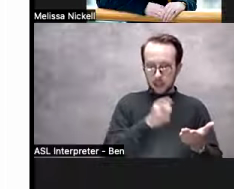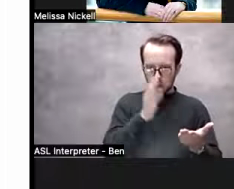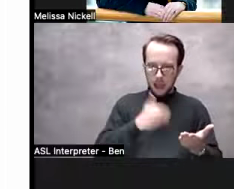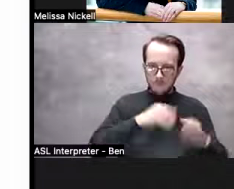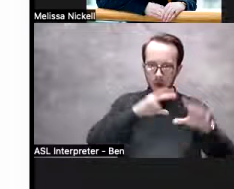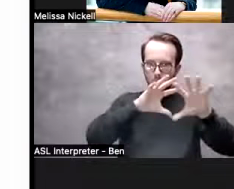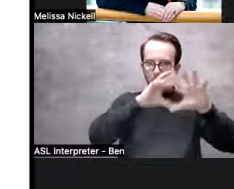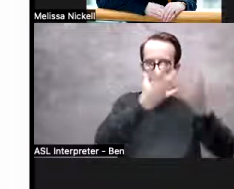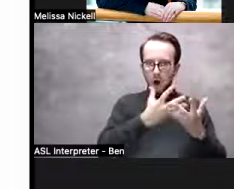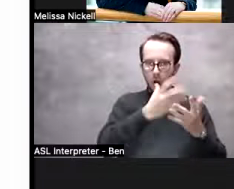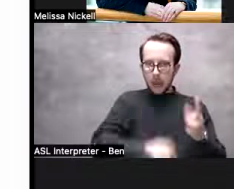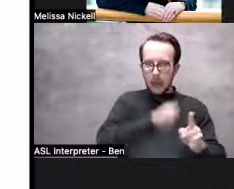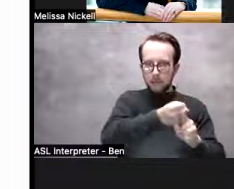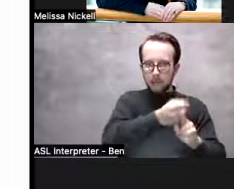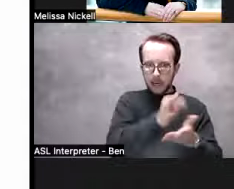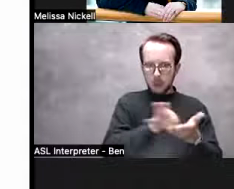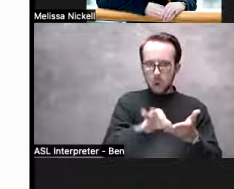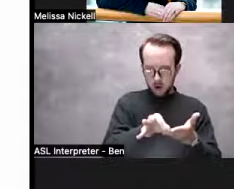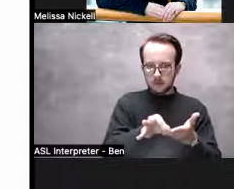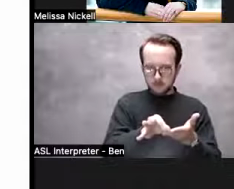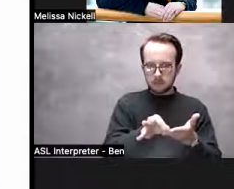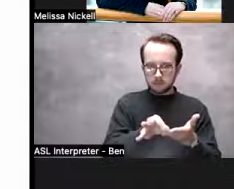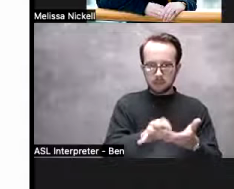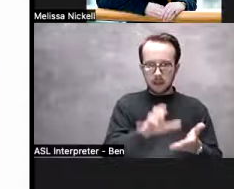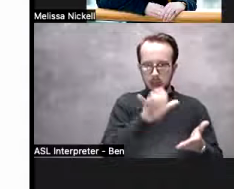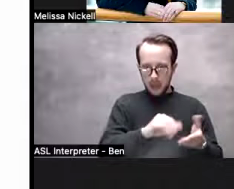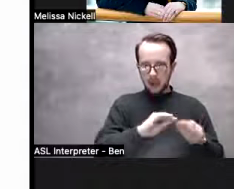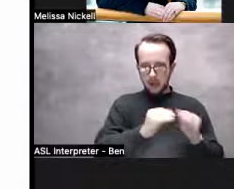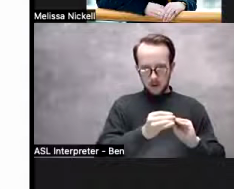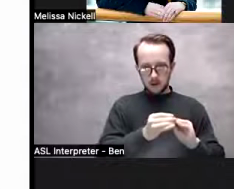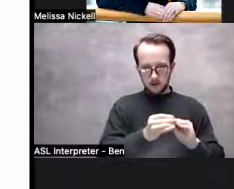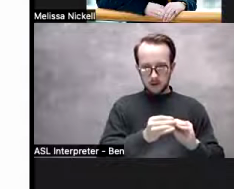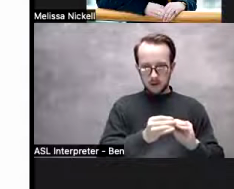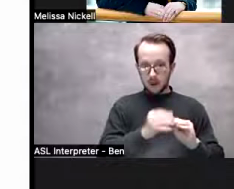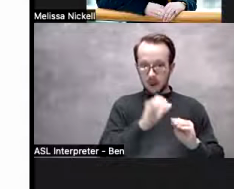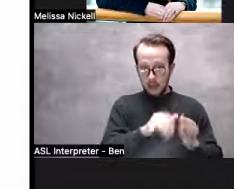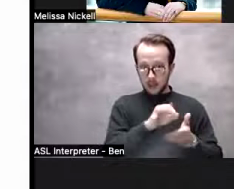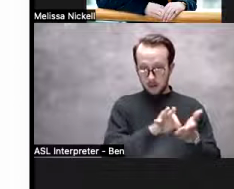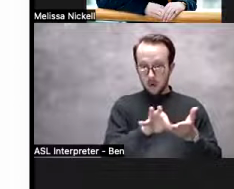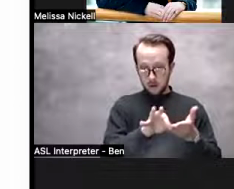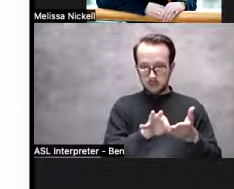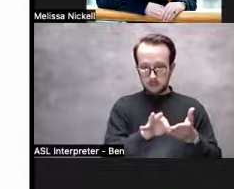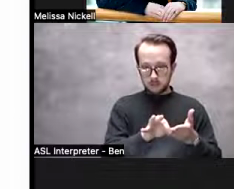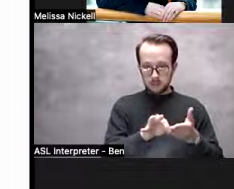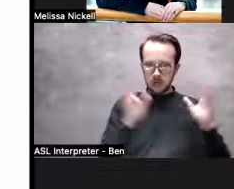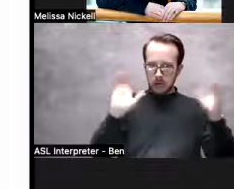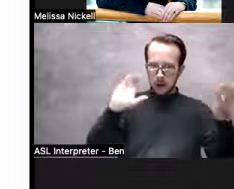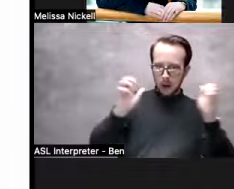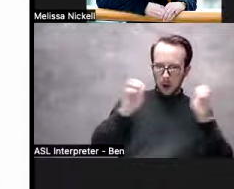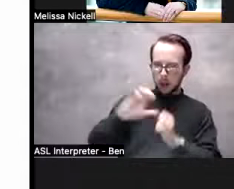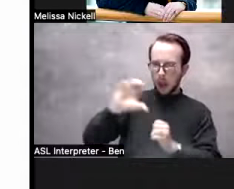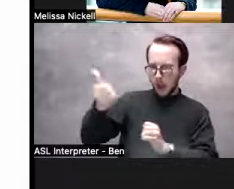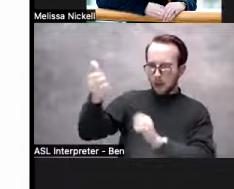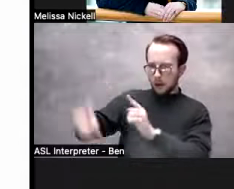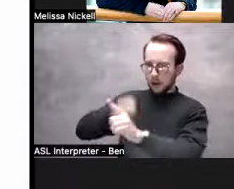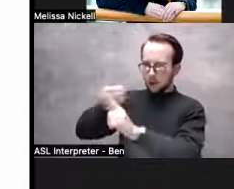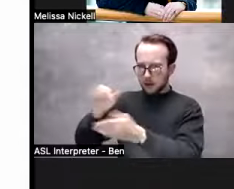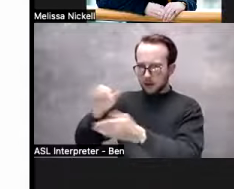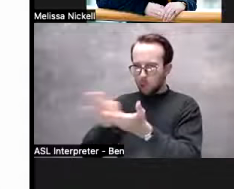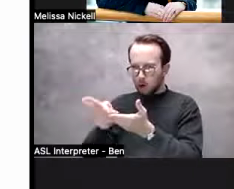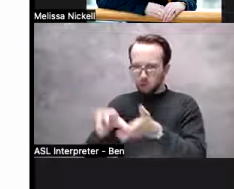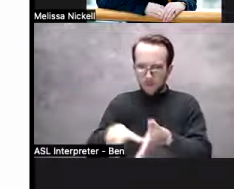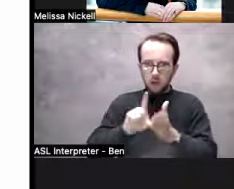impact score, and then based on that impact score relative to the other impact scores that have been reviewed, you're going to